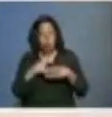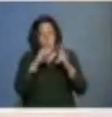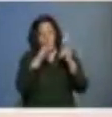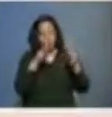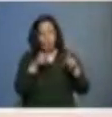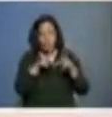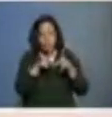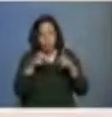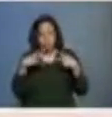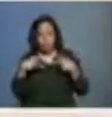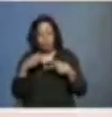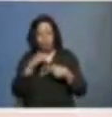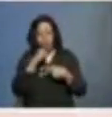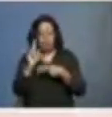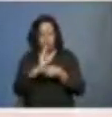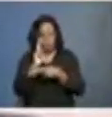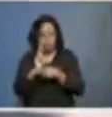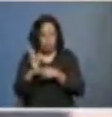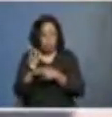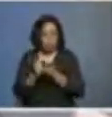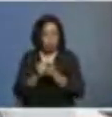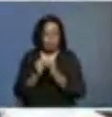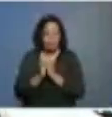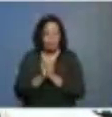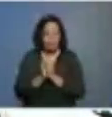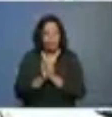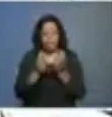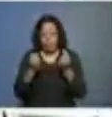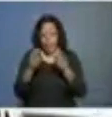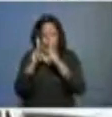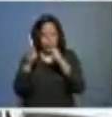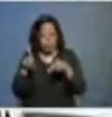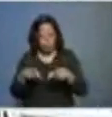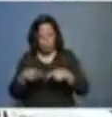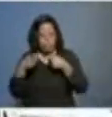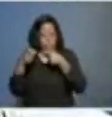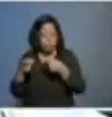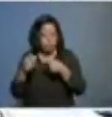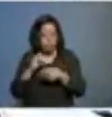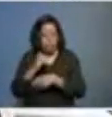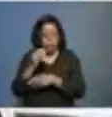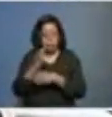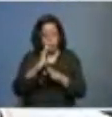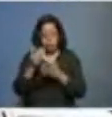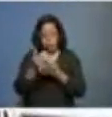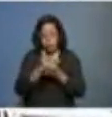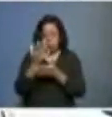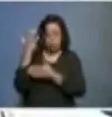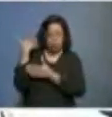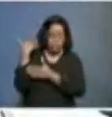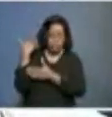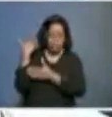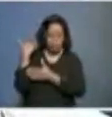have become inactive. Actually, many of the plates that were given, I know I spoke to some of you at Loyola